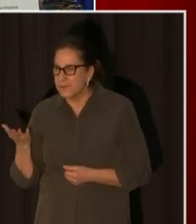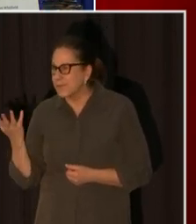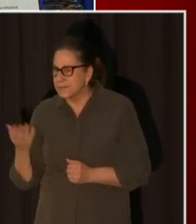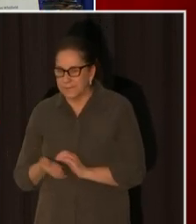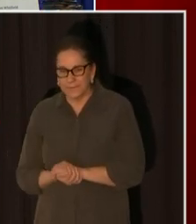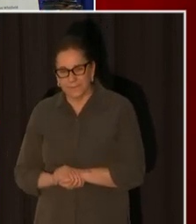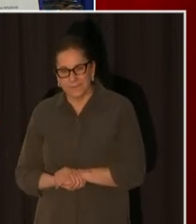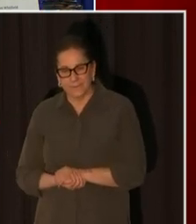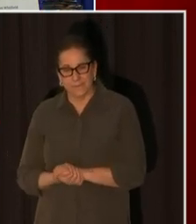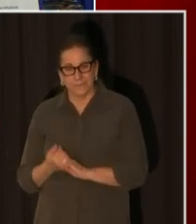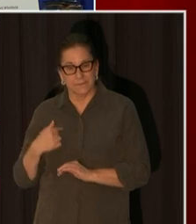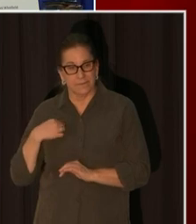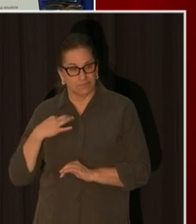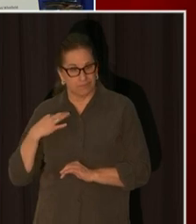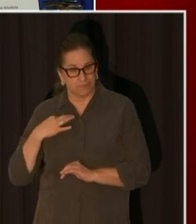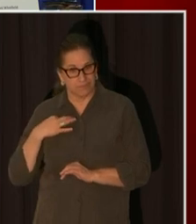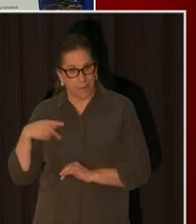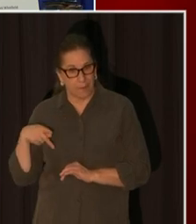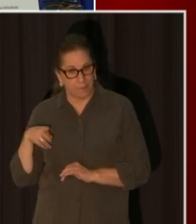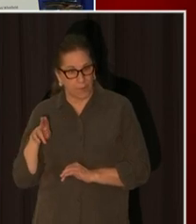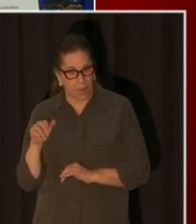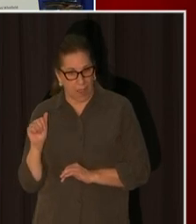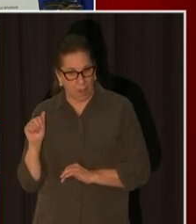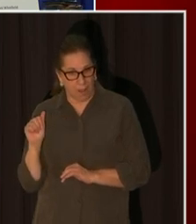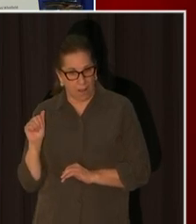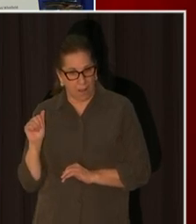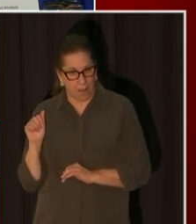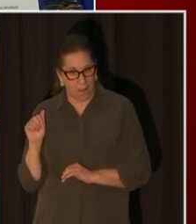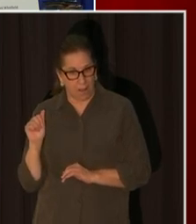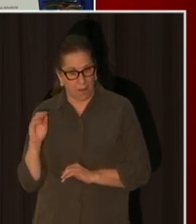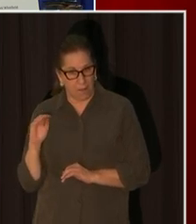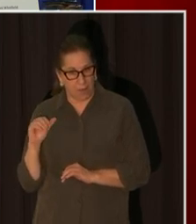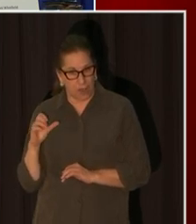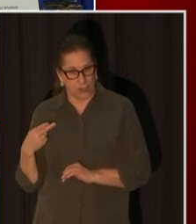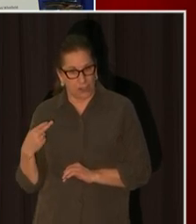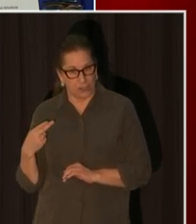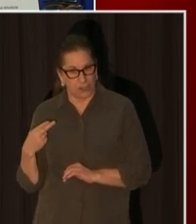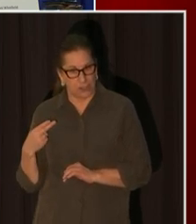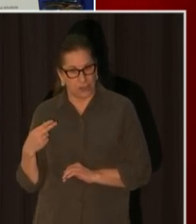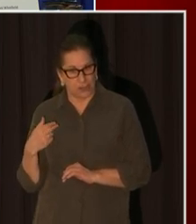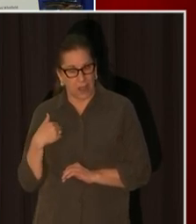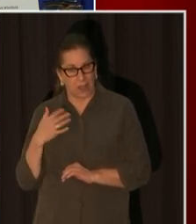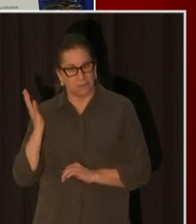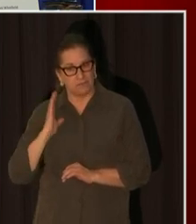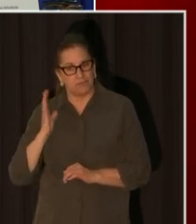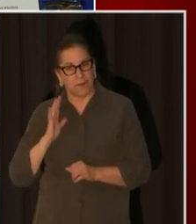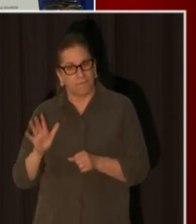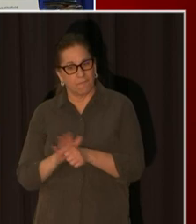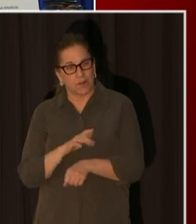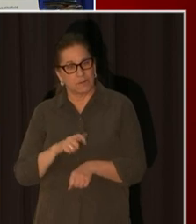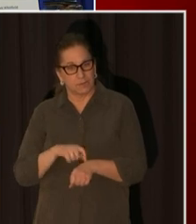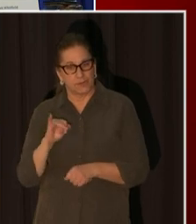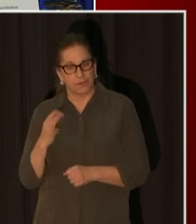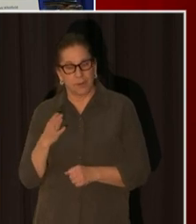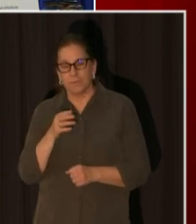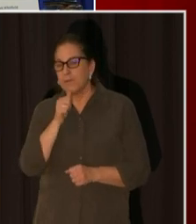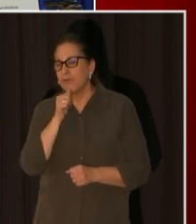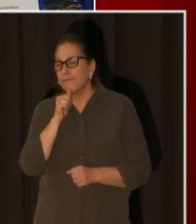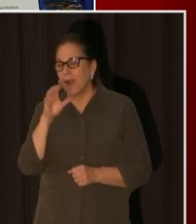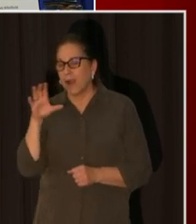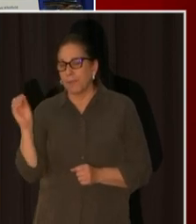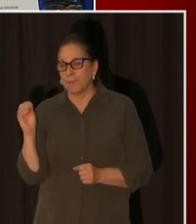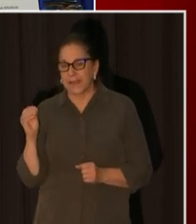point, we must be counted. We must have a seat at the table federally, and so that's one